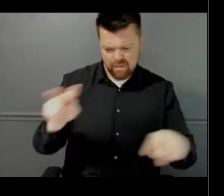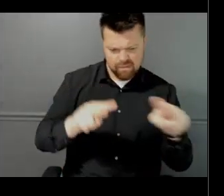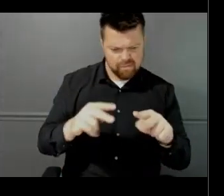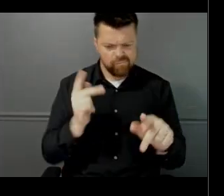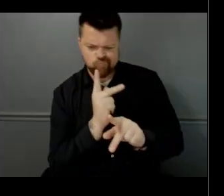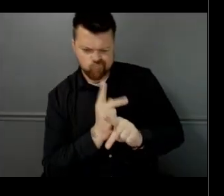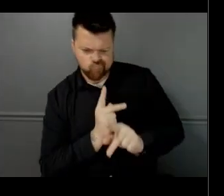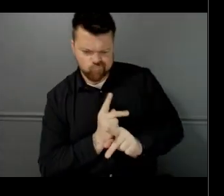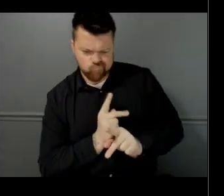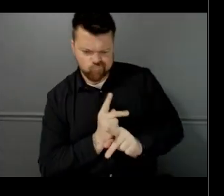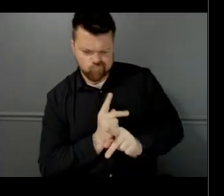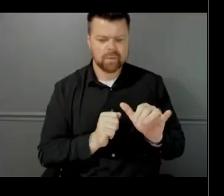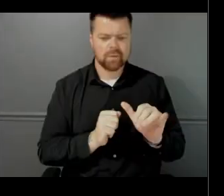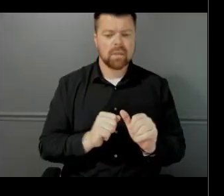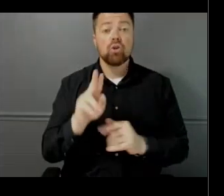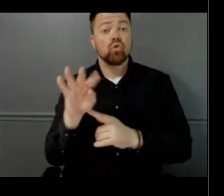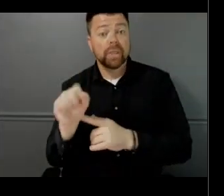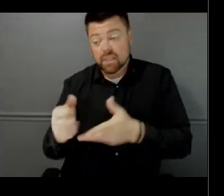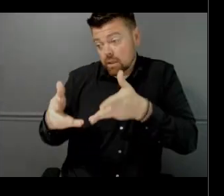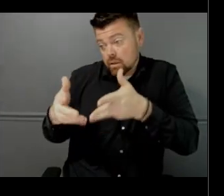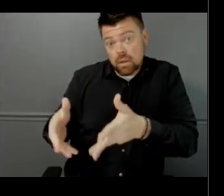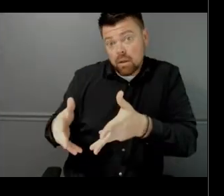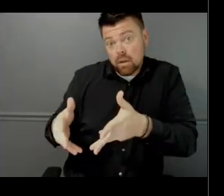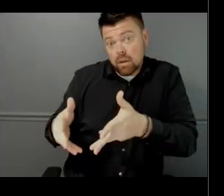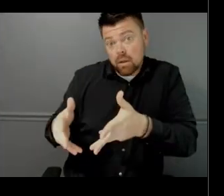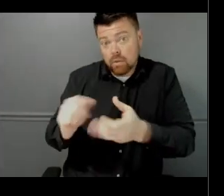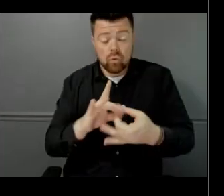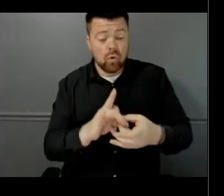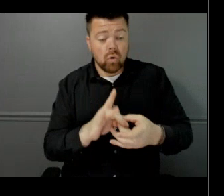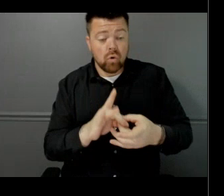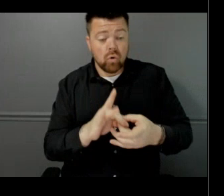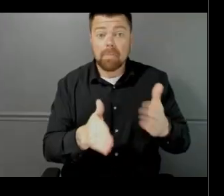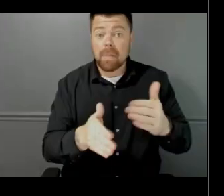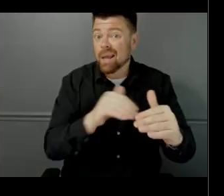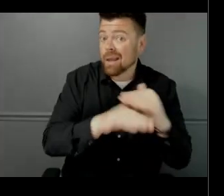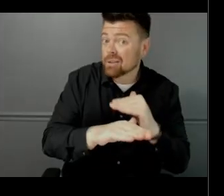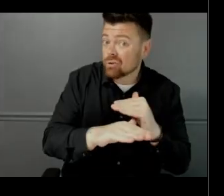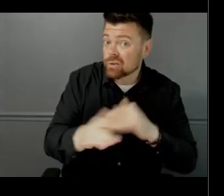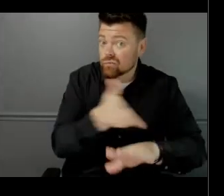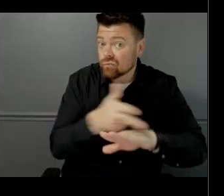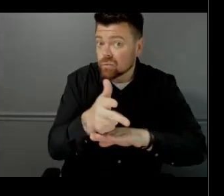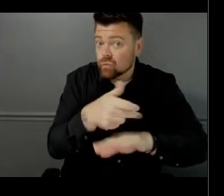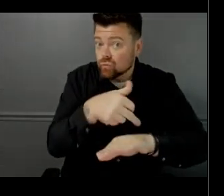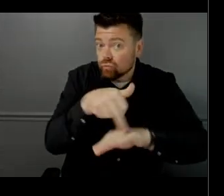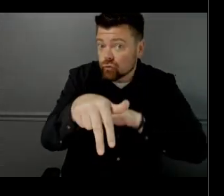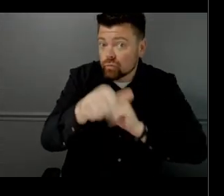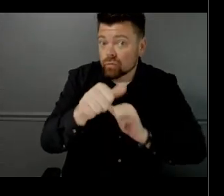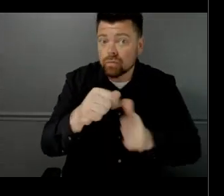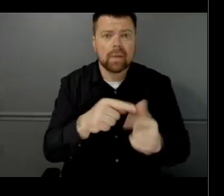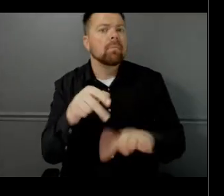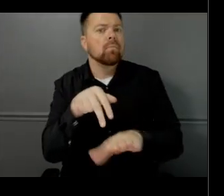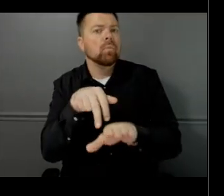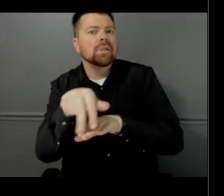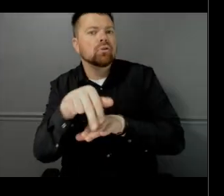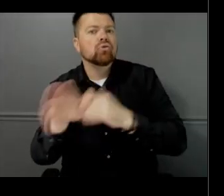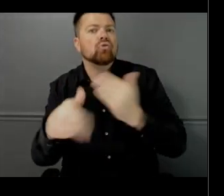the remaining units between the planned entrance and the pedestrian arrival